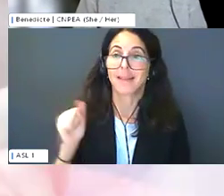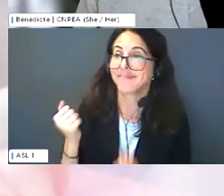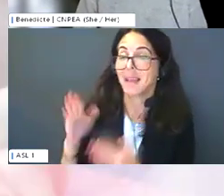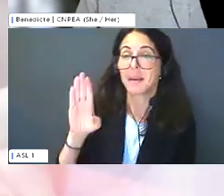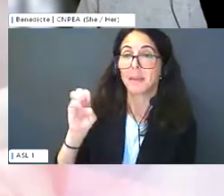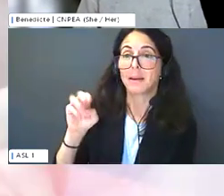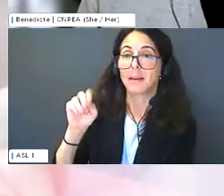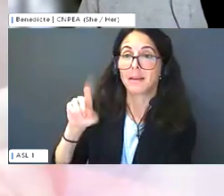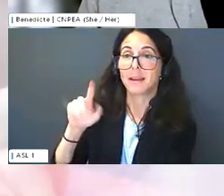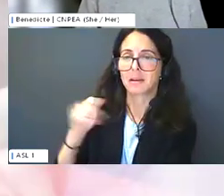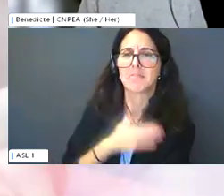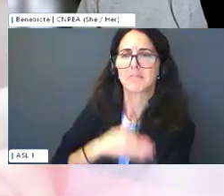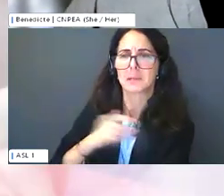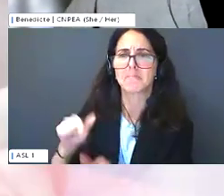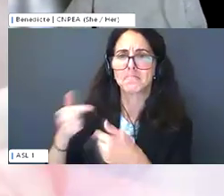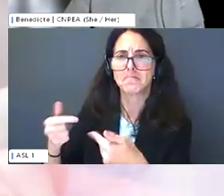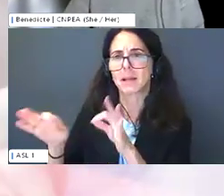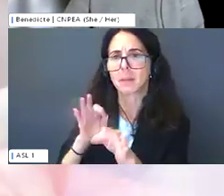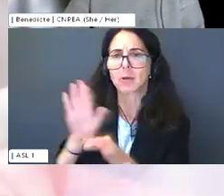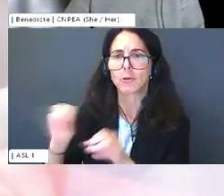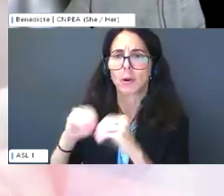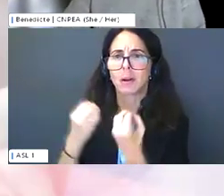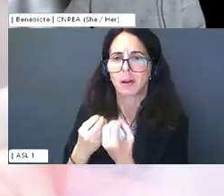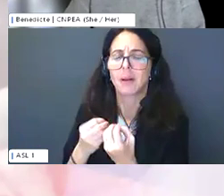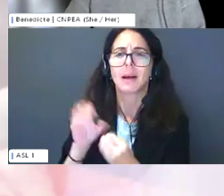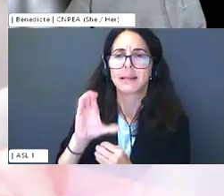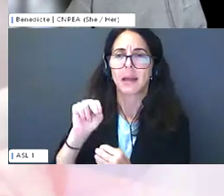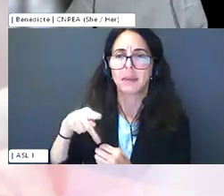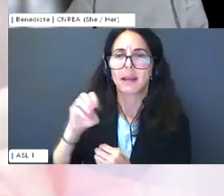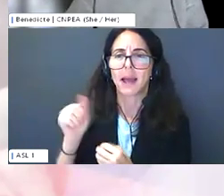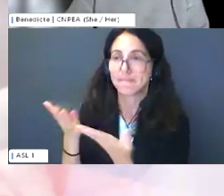bit about her organization and the work that they're doing at the Canadian Network.